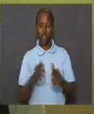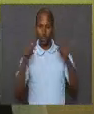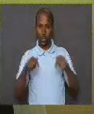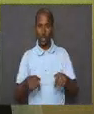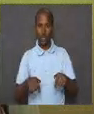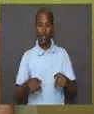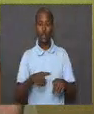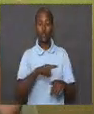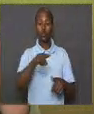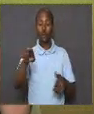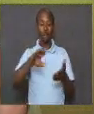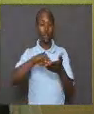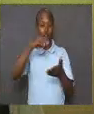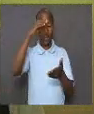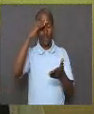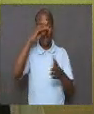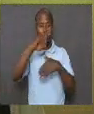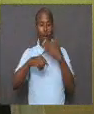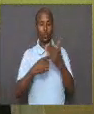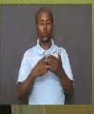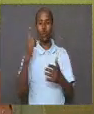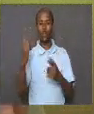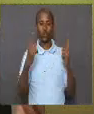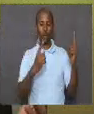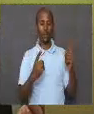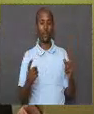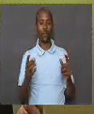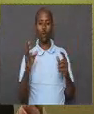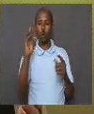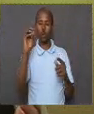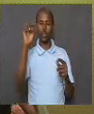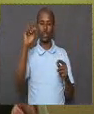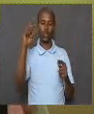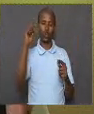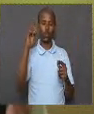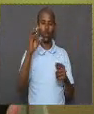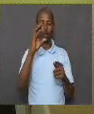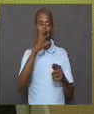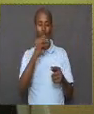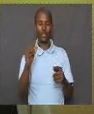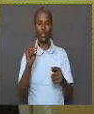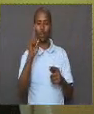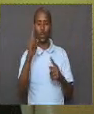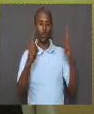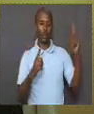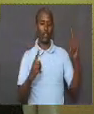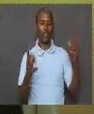Today, we have learned about one-to-one, onto, and